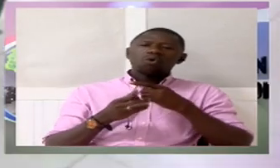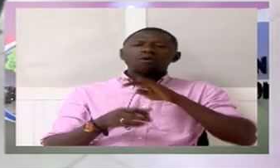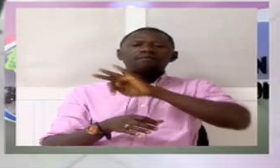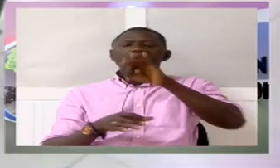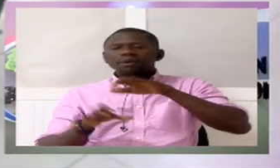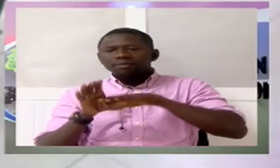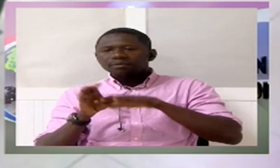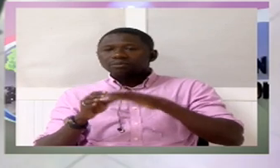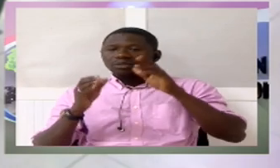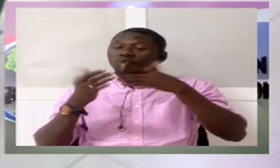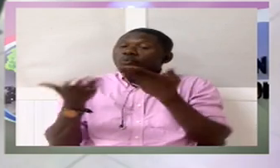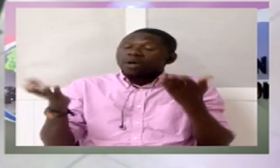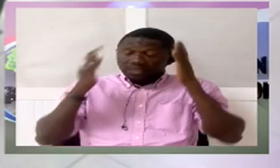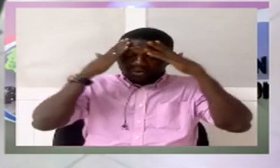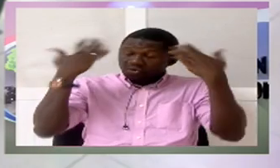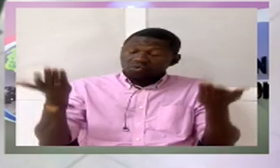assist.